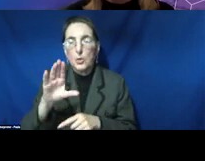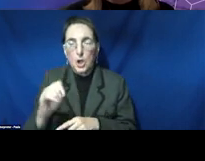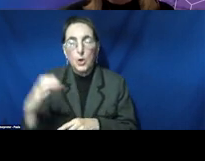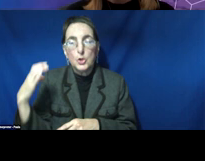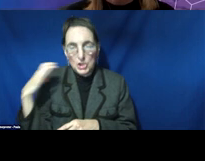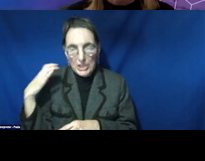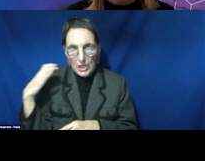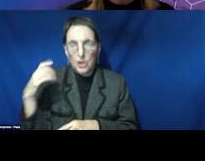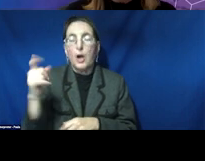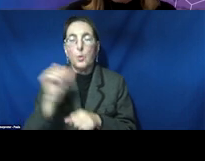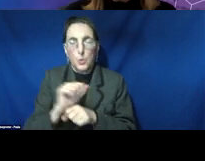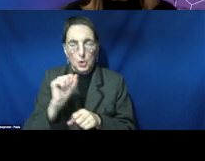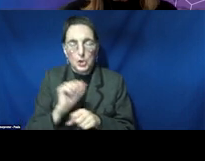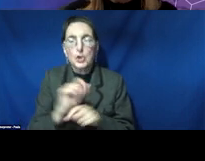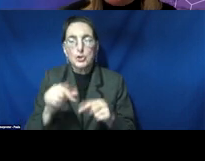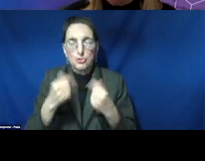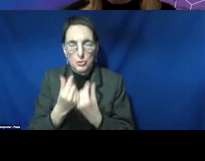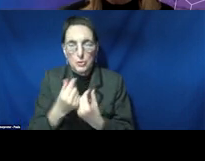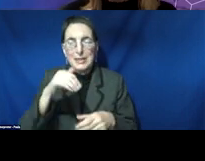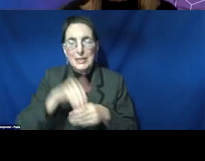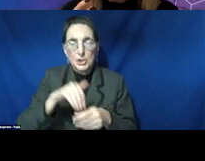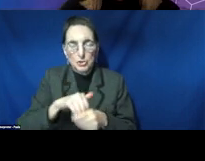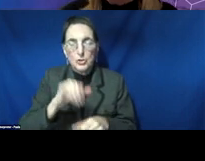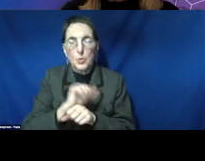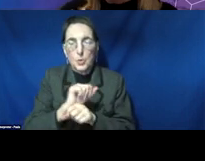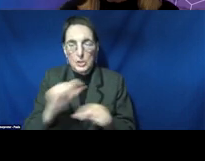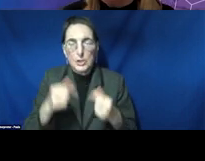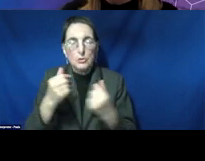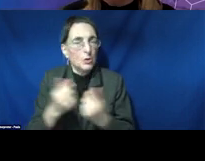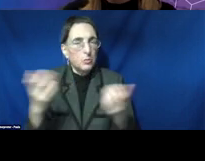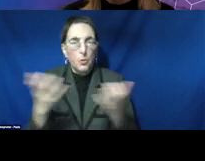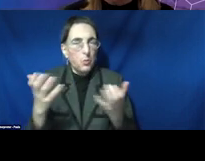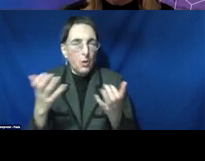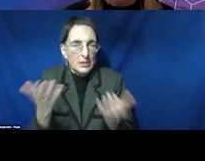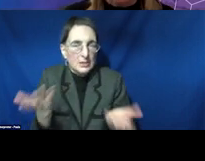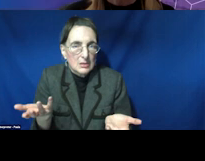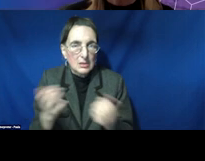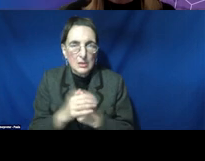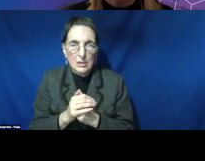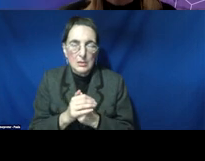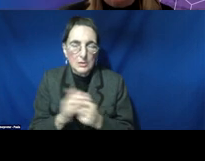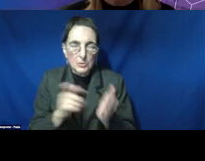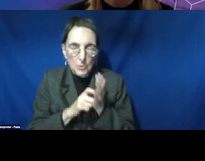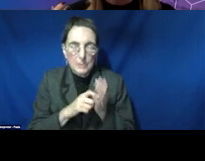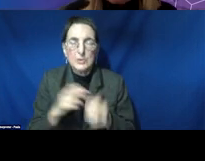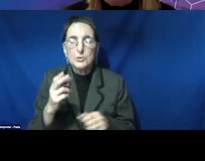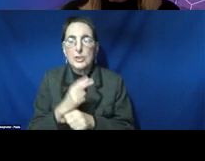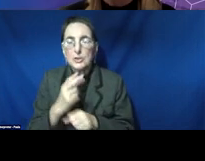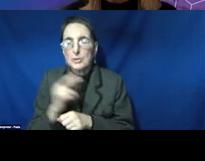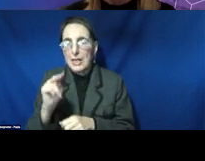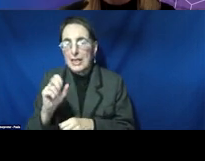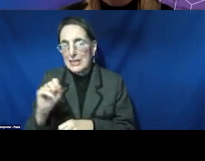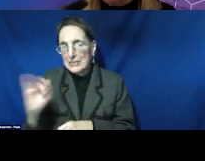disclosure policies are. And we used what NSF and NIH started with to develop